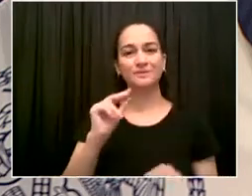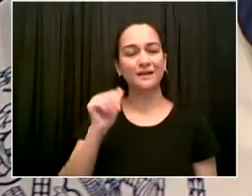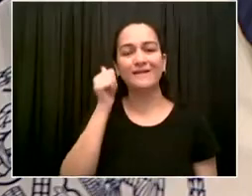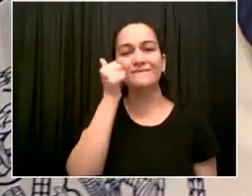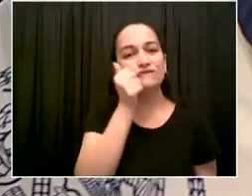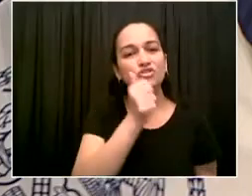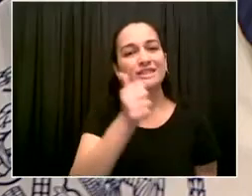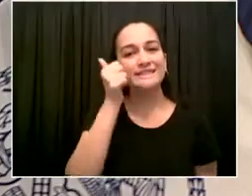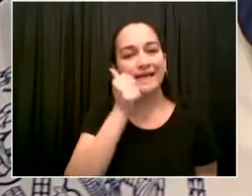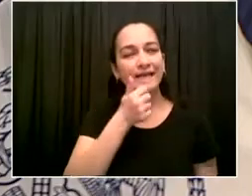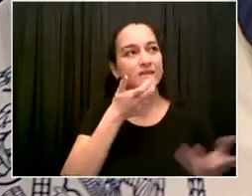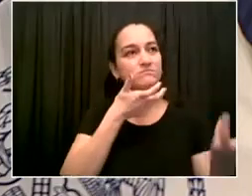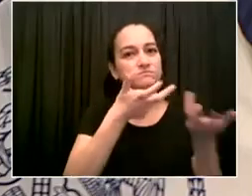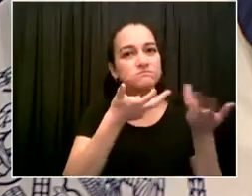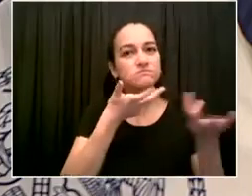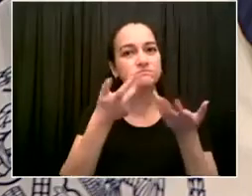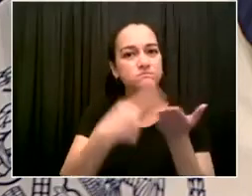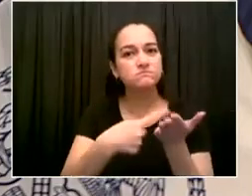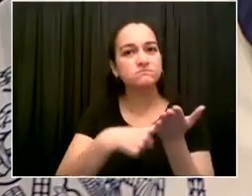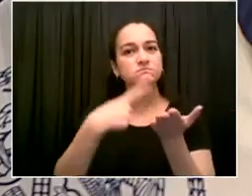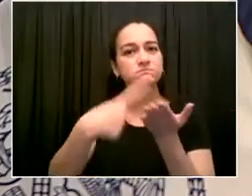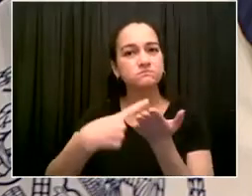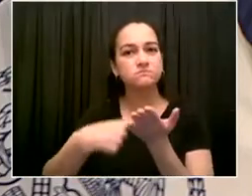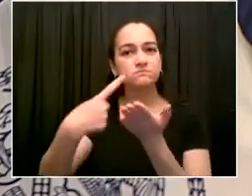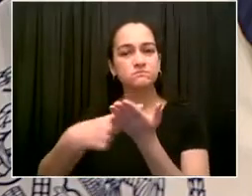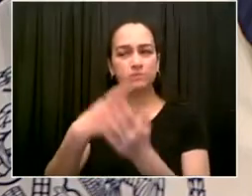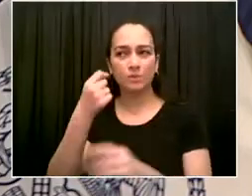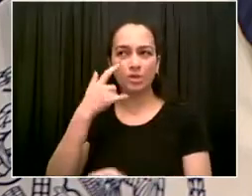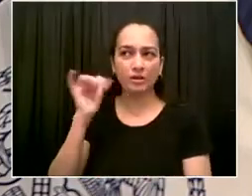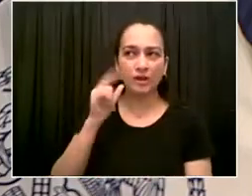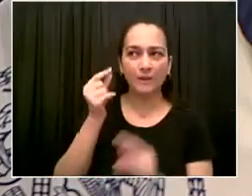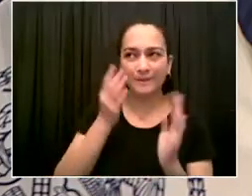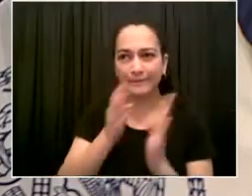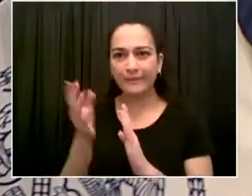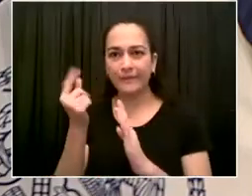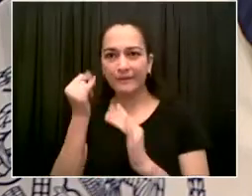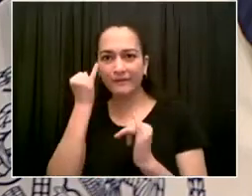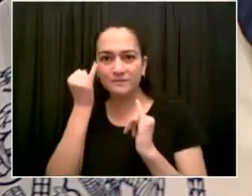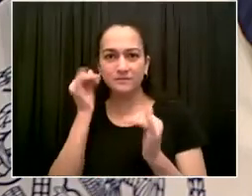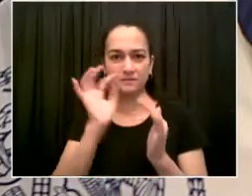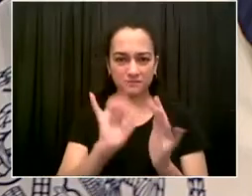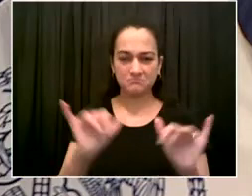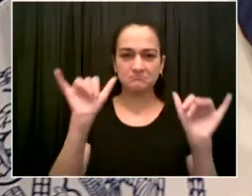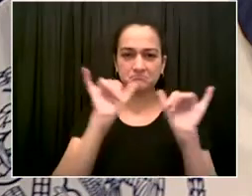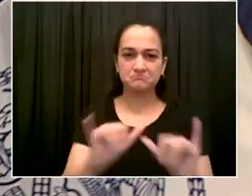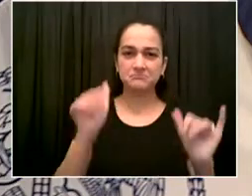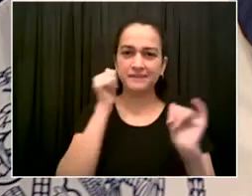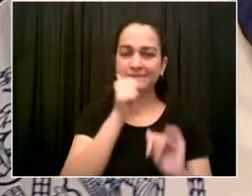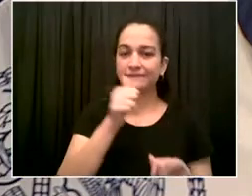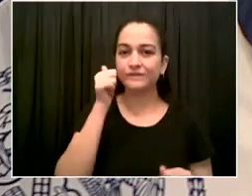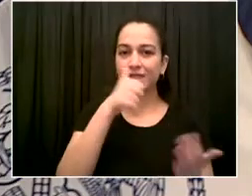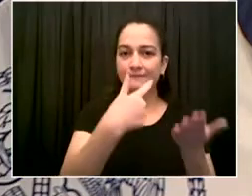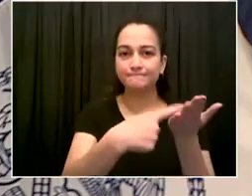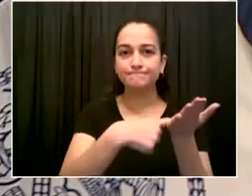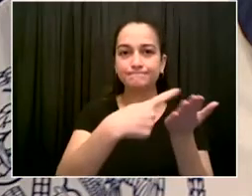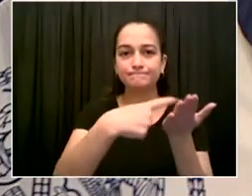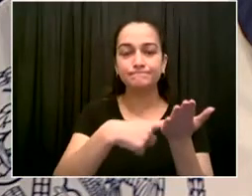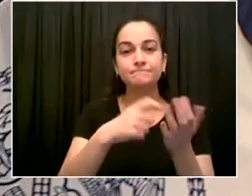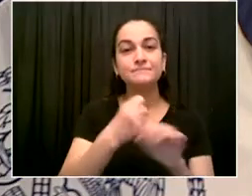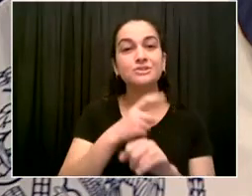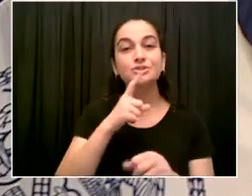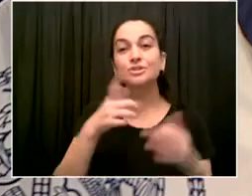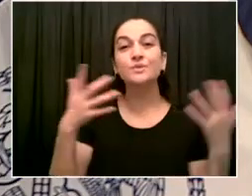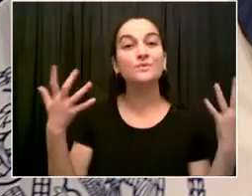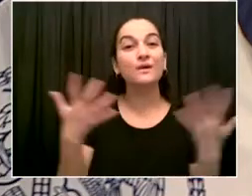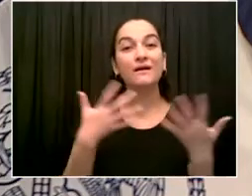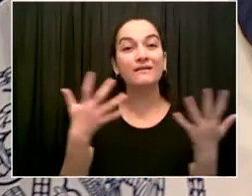hearing people's different views, their sense of what makes sense, what doesn't. This is just something we do constantly. I think with